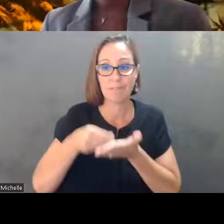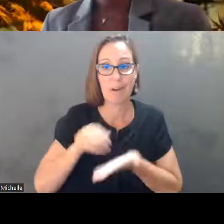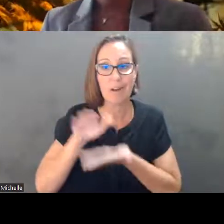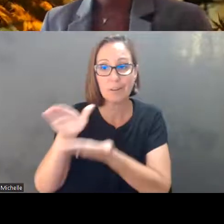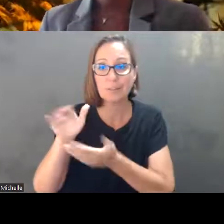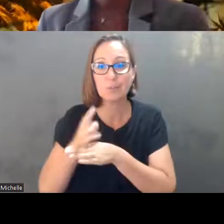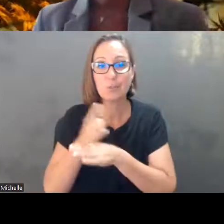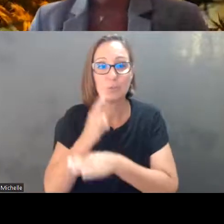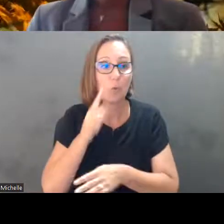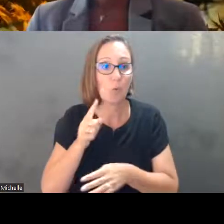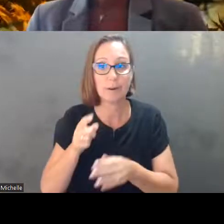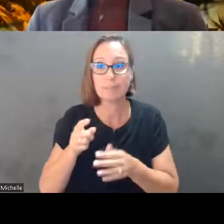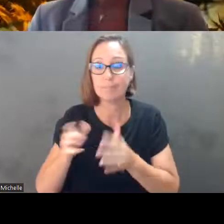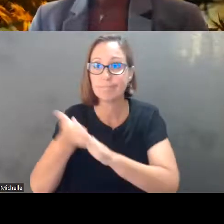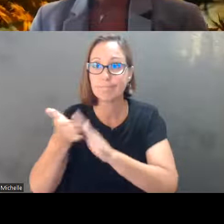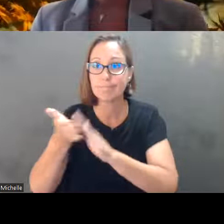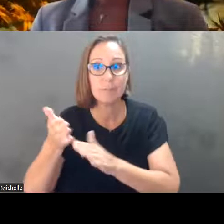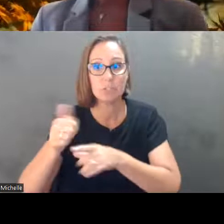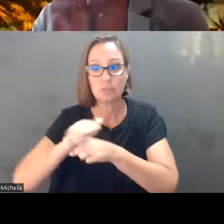administering training or